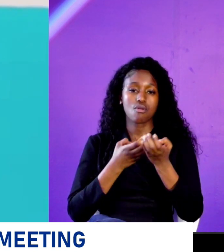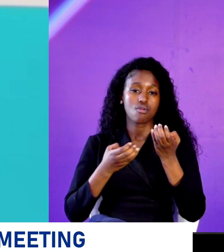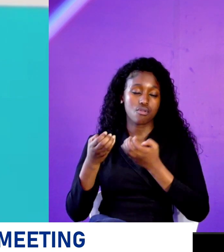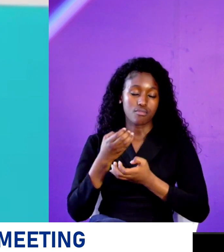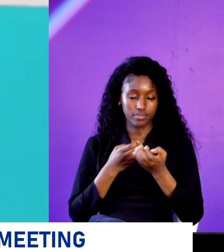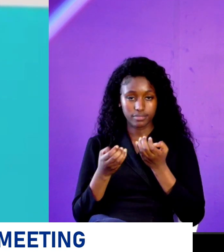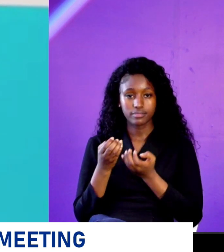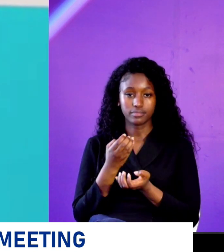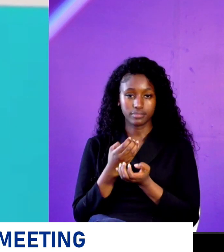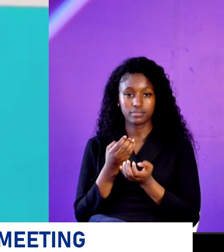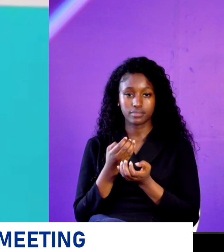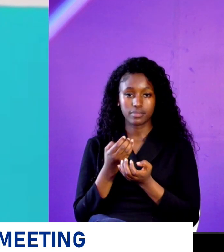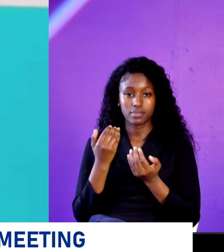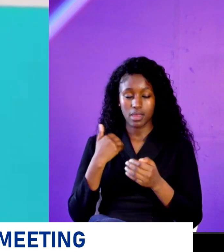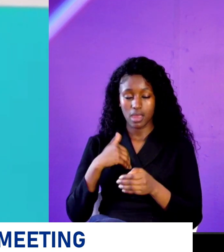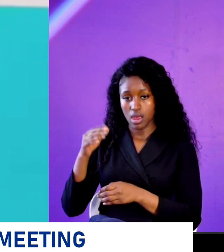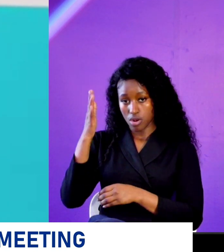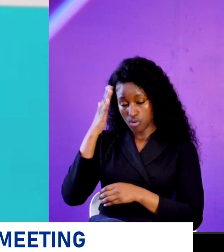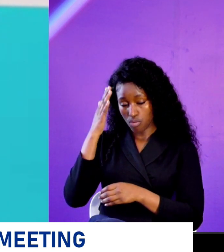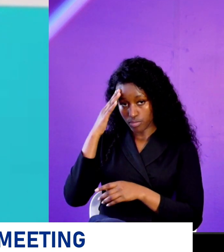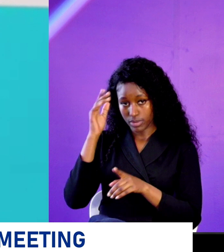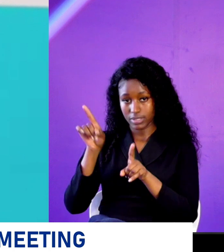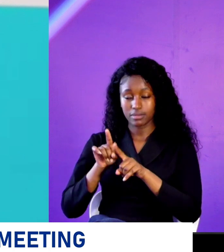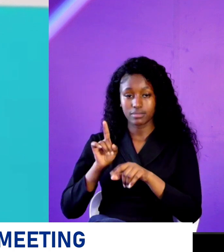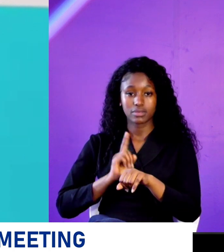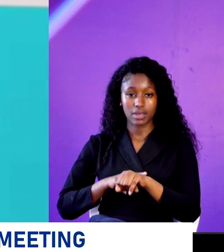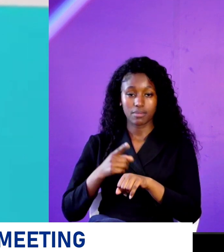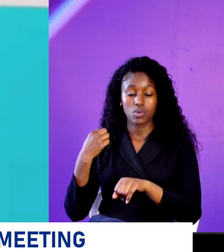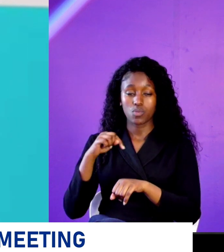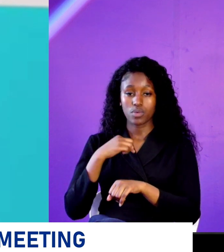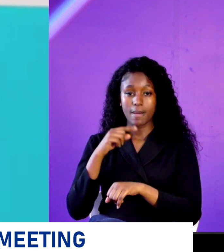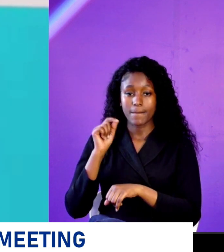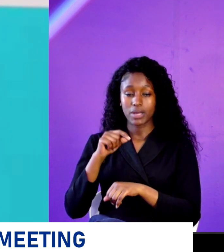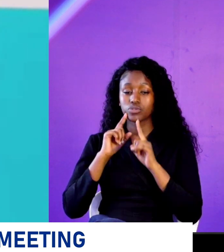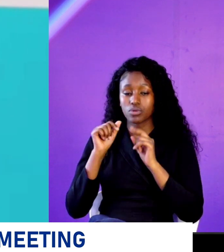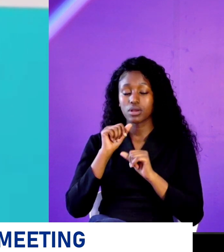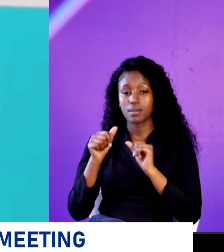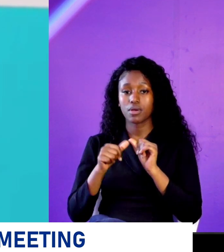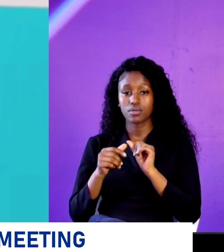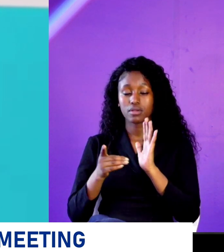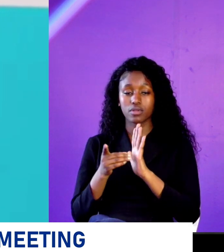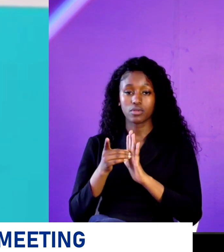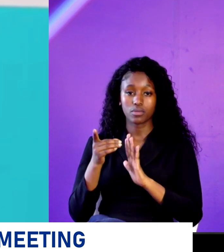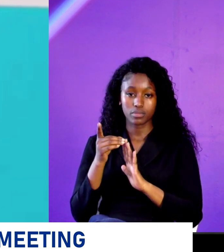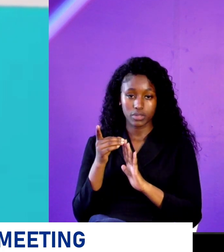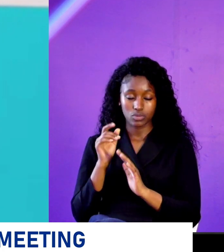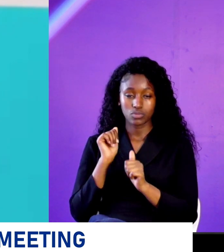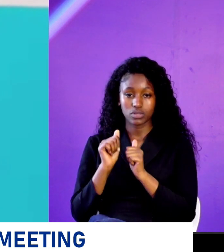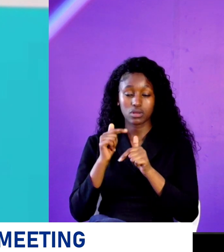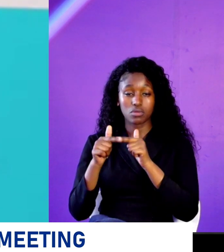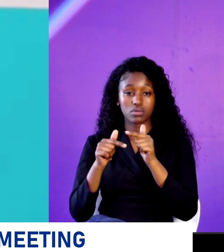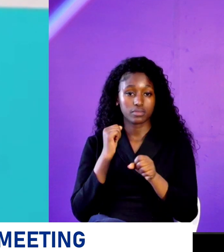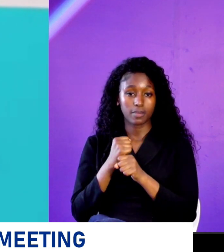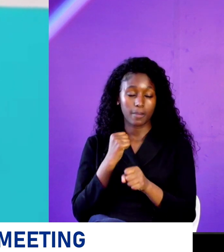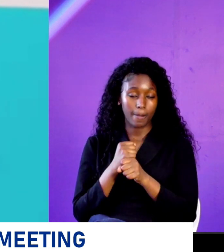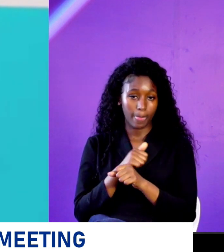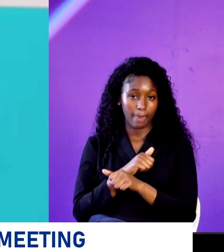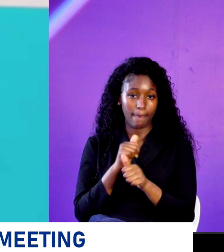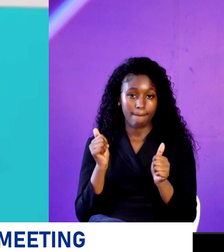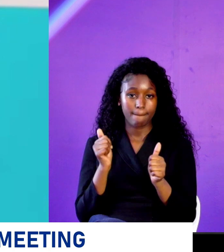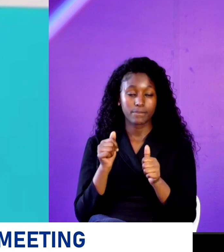disruptions. At the same time, development assistance is declining and